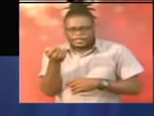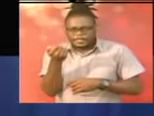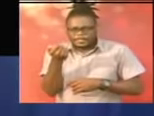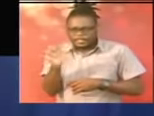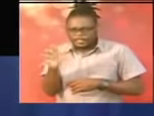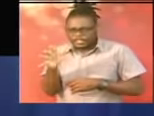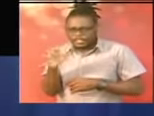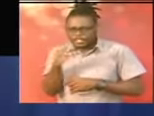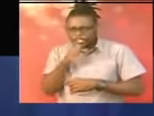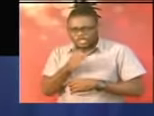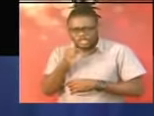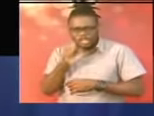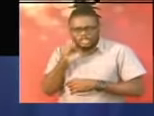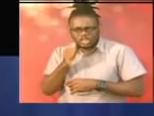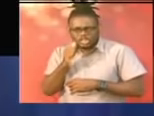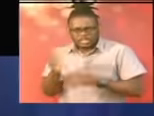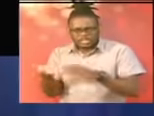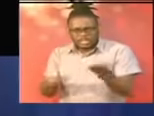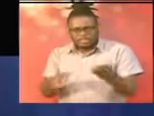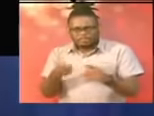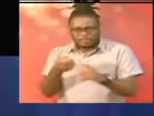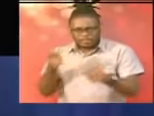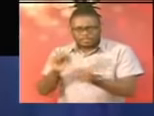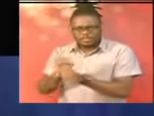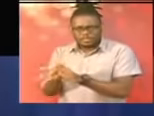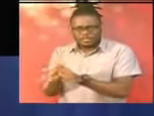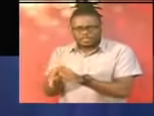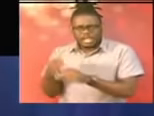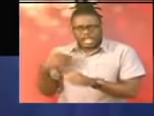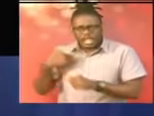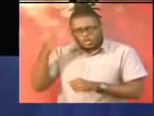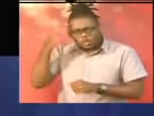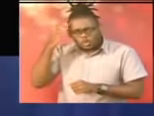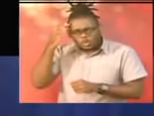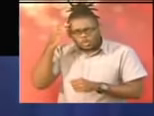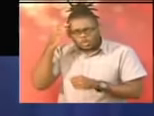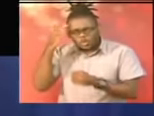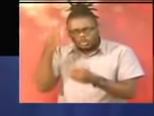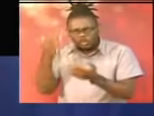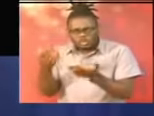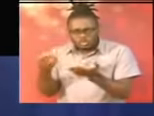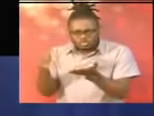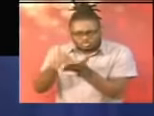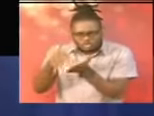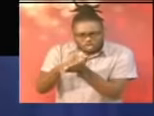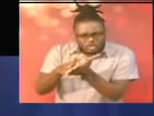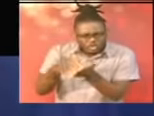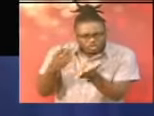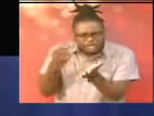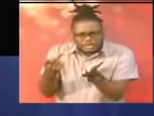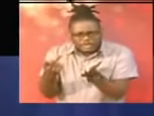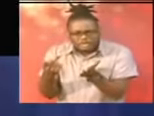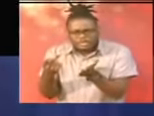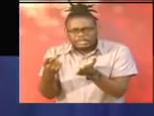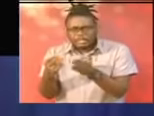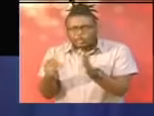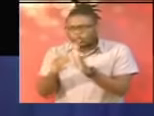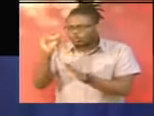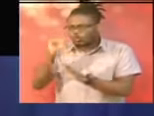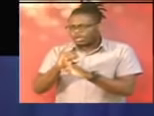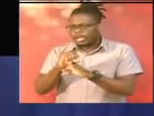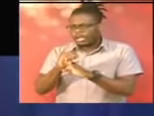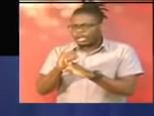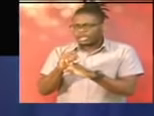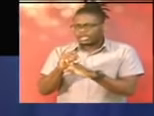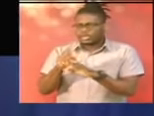weeks. Now, I know that the youngest person on record that we were told publicly was around October last year, and it was an 18-year-old